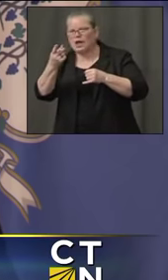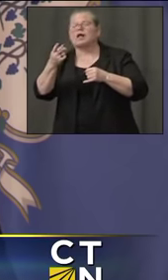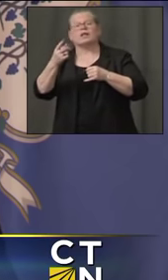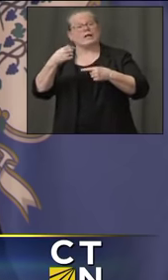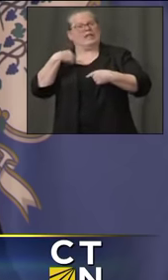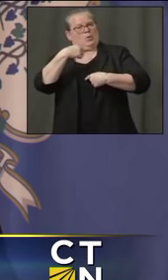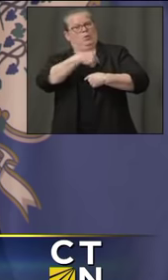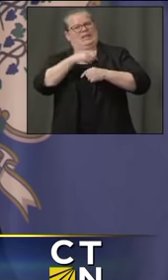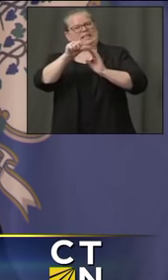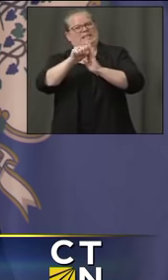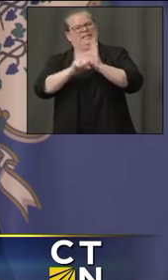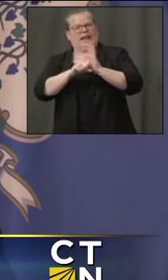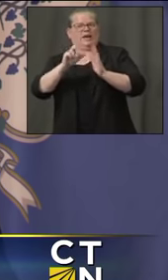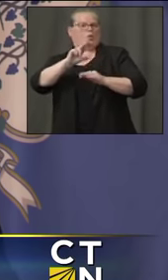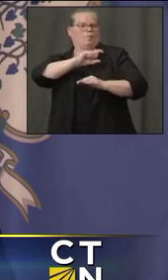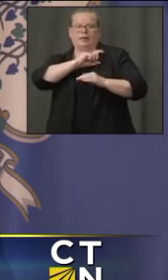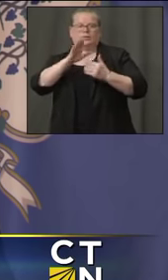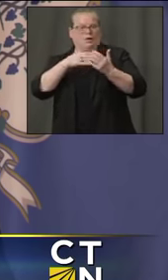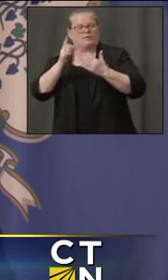soon.